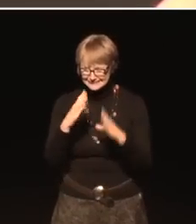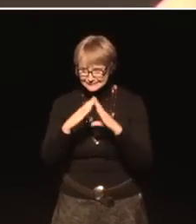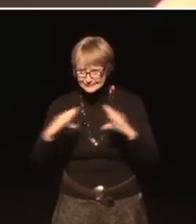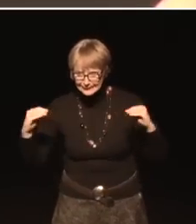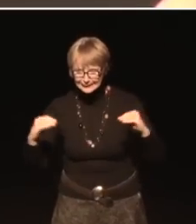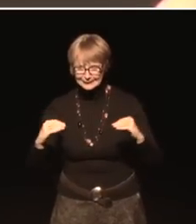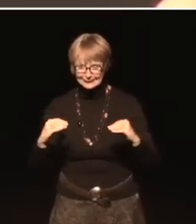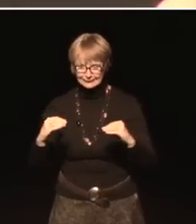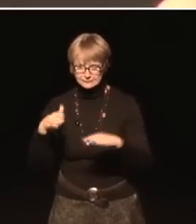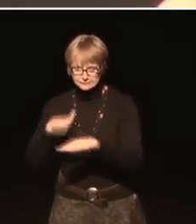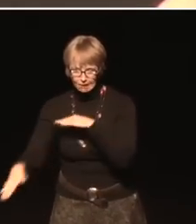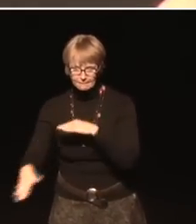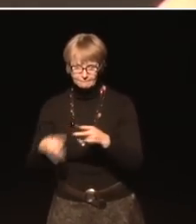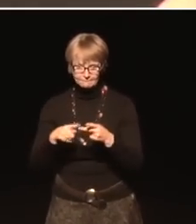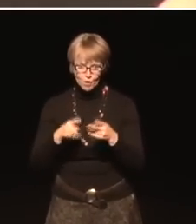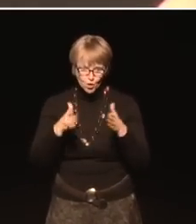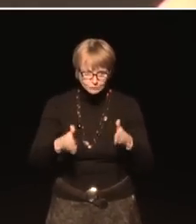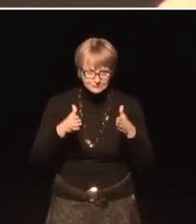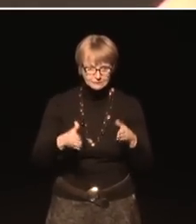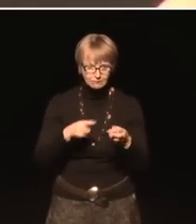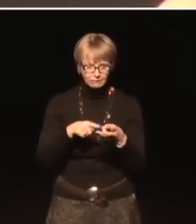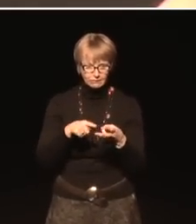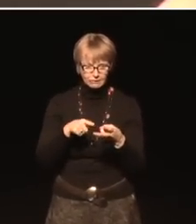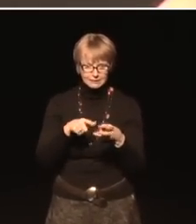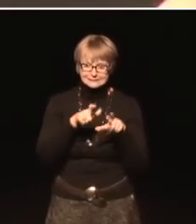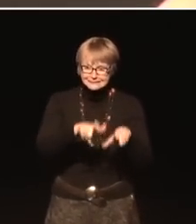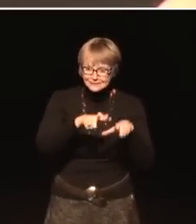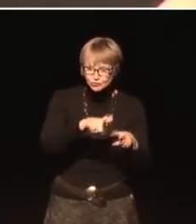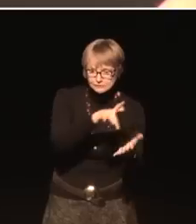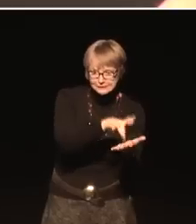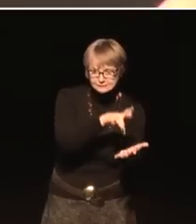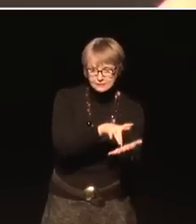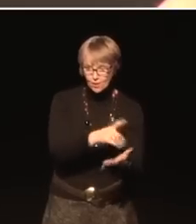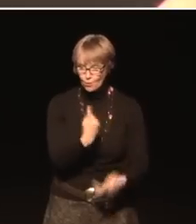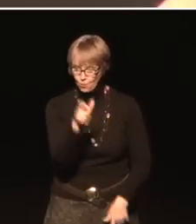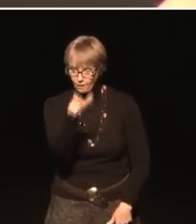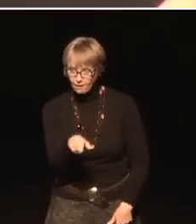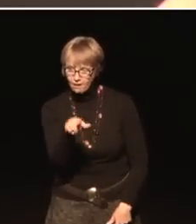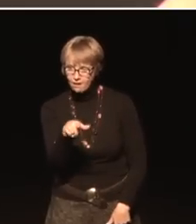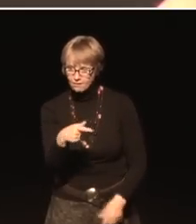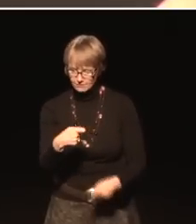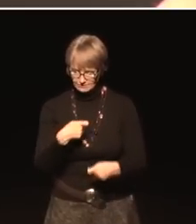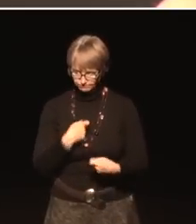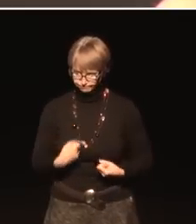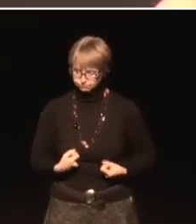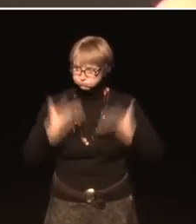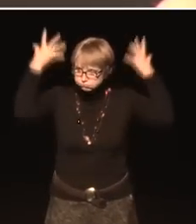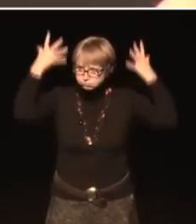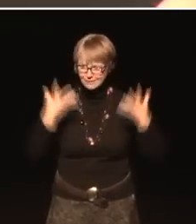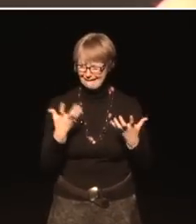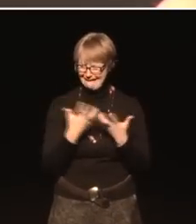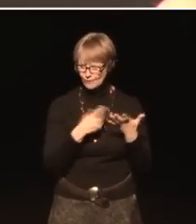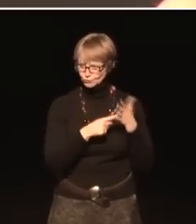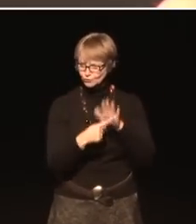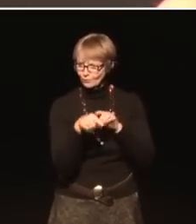and a detention centre, and someone sets themselves on fire, and you've really got that challenge of bringing a slum